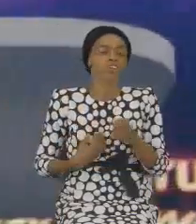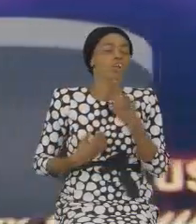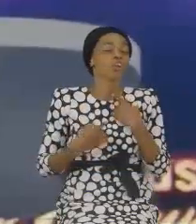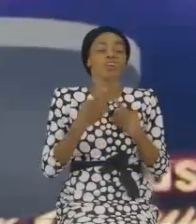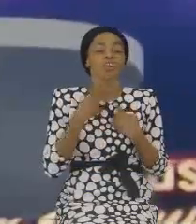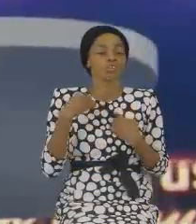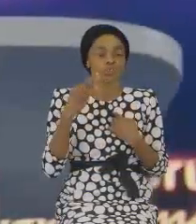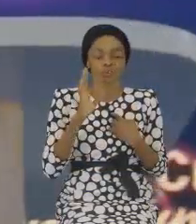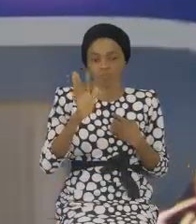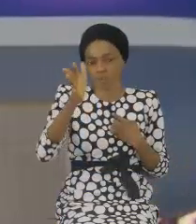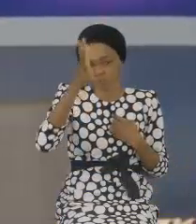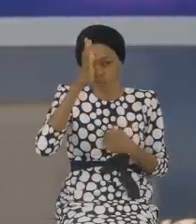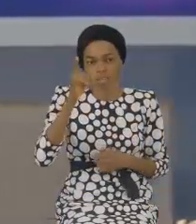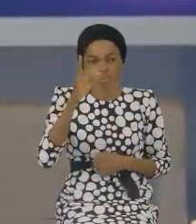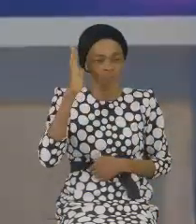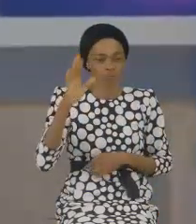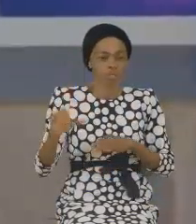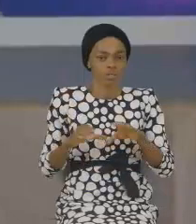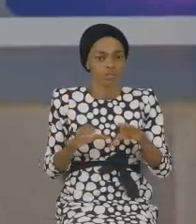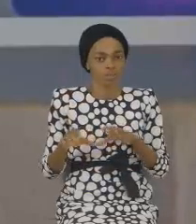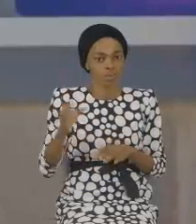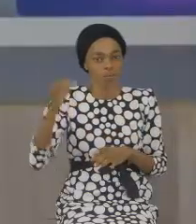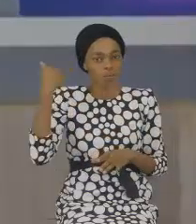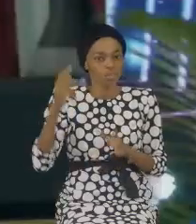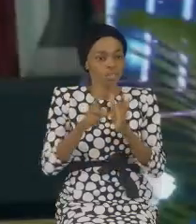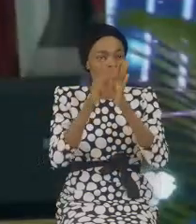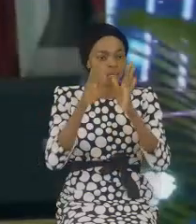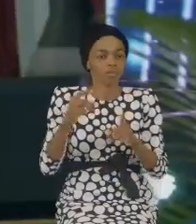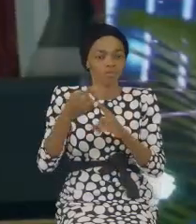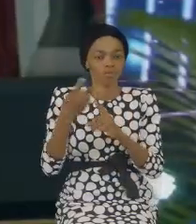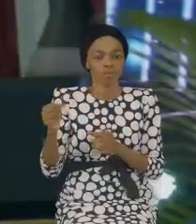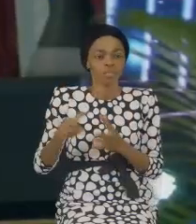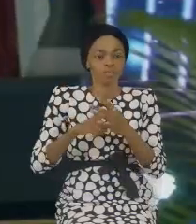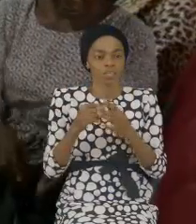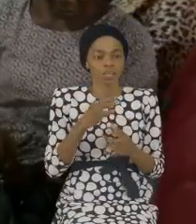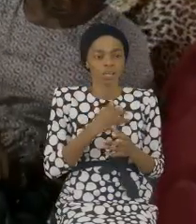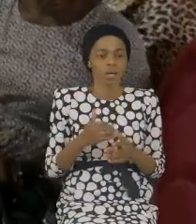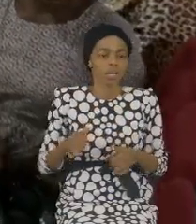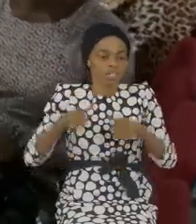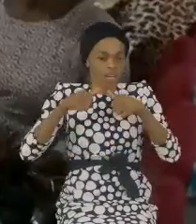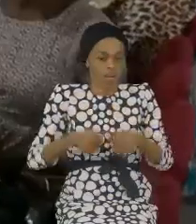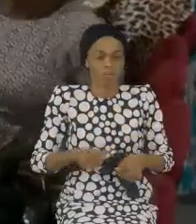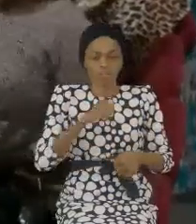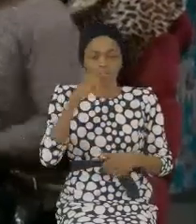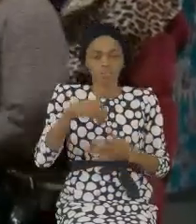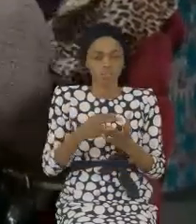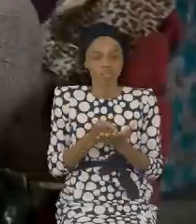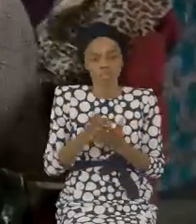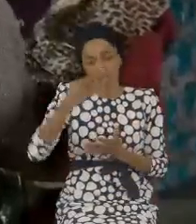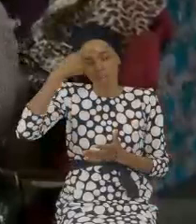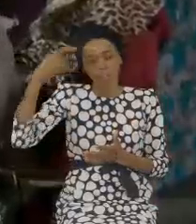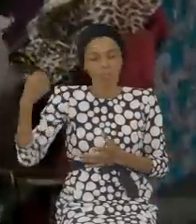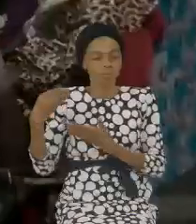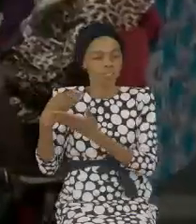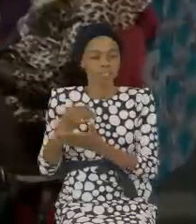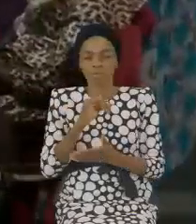father ye will do. He was a murderer from the beginning, and abode not in the truth, because